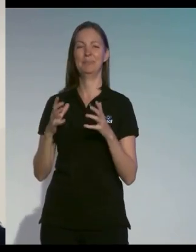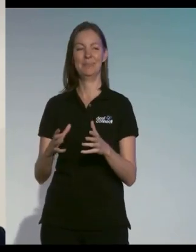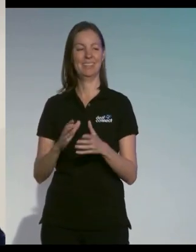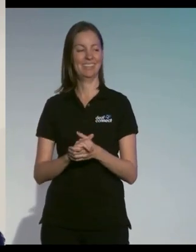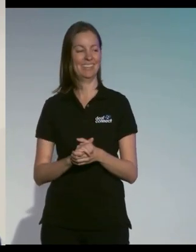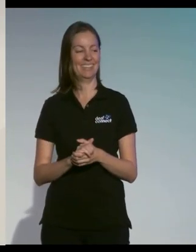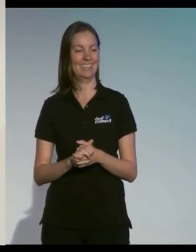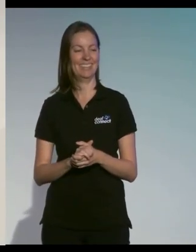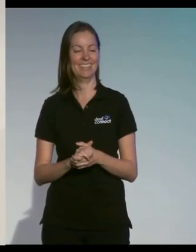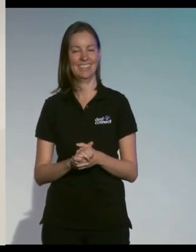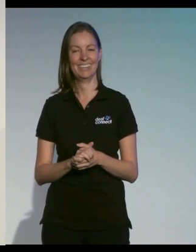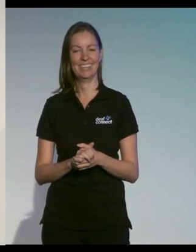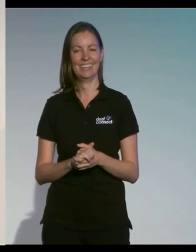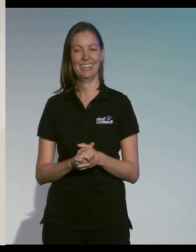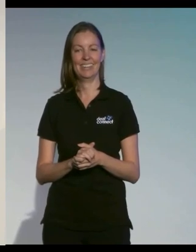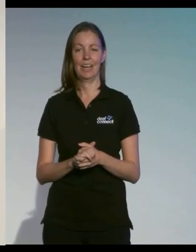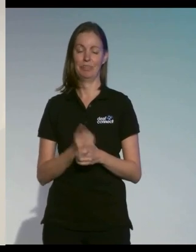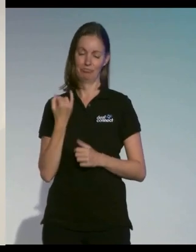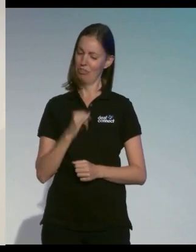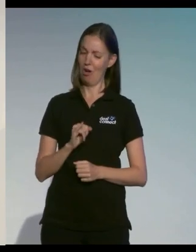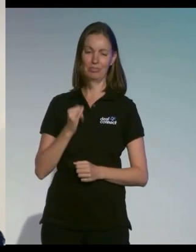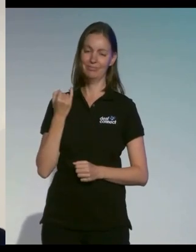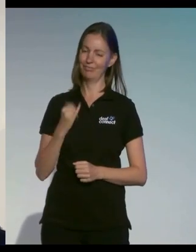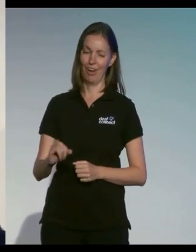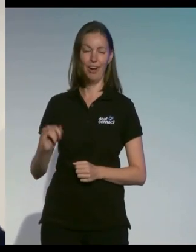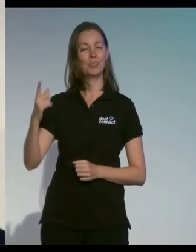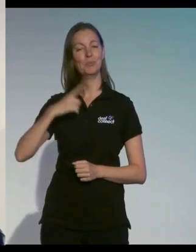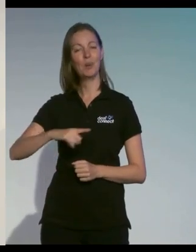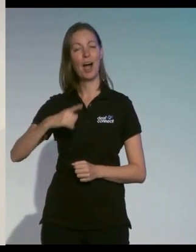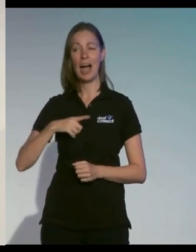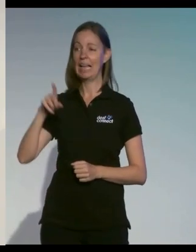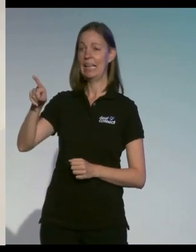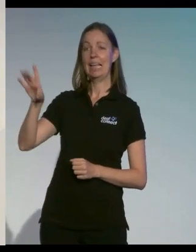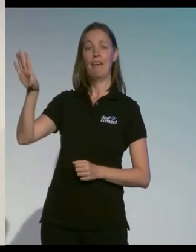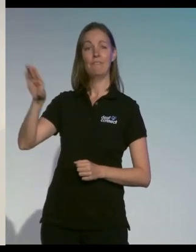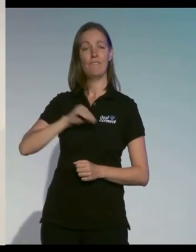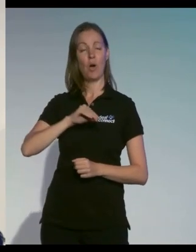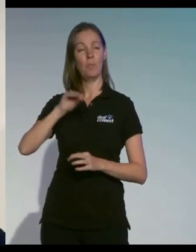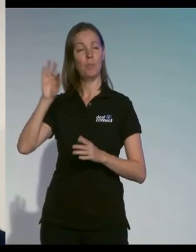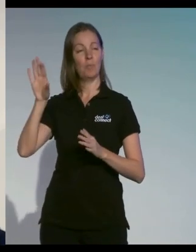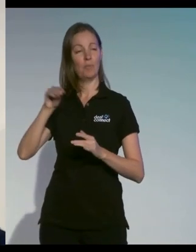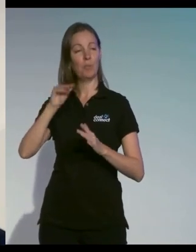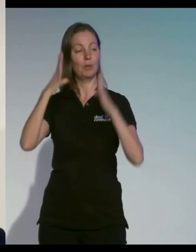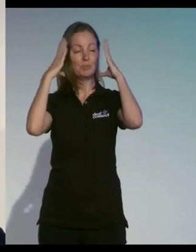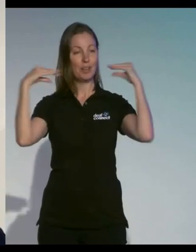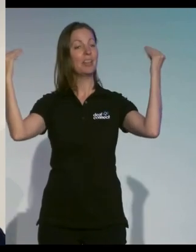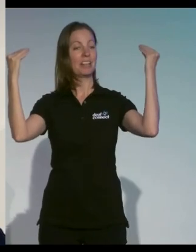And it was doubly wrong because he was from the Netherlands.